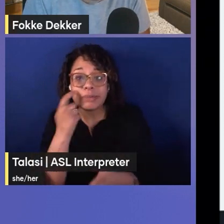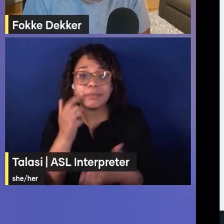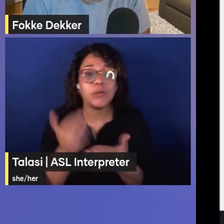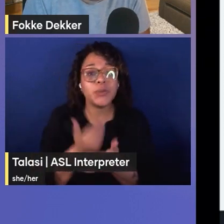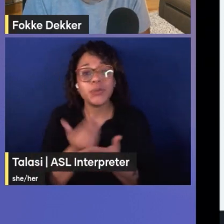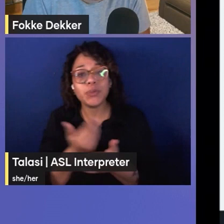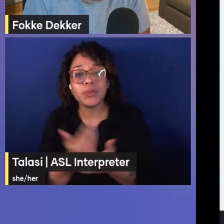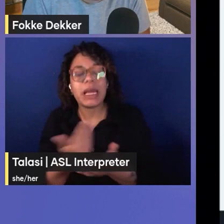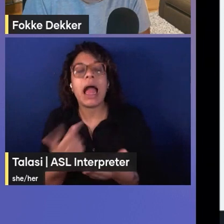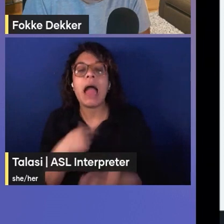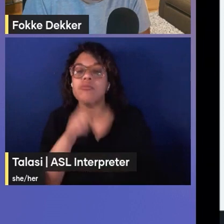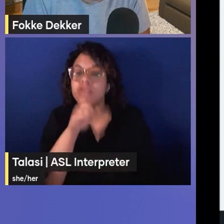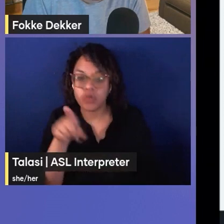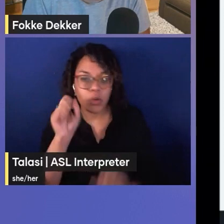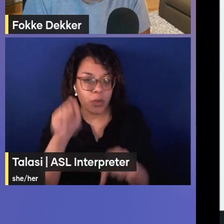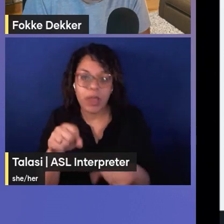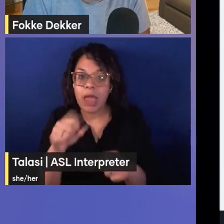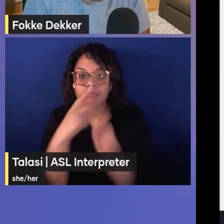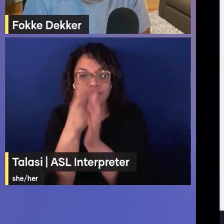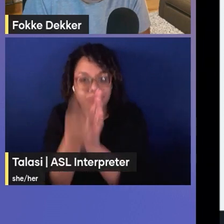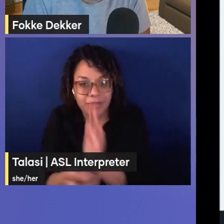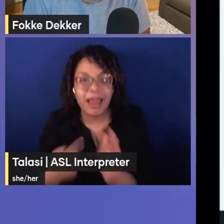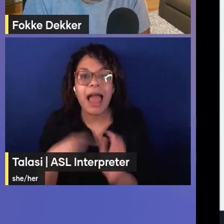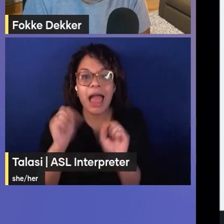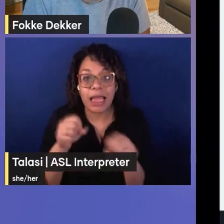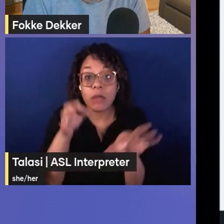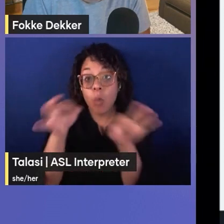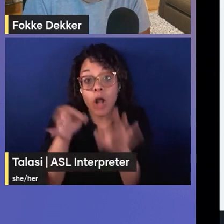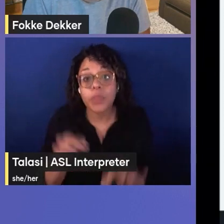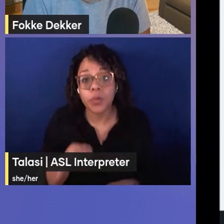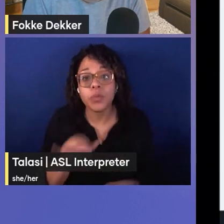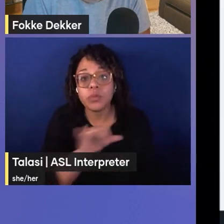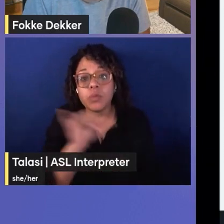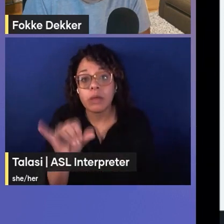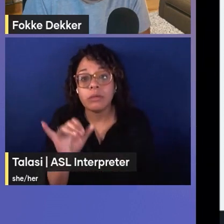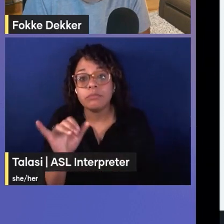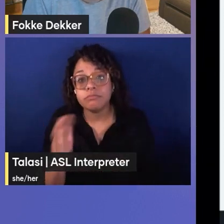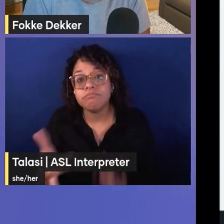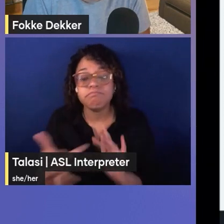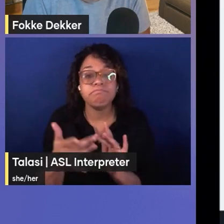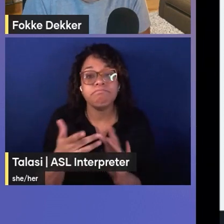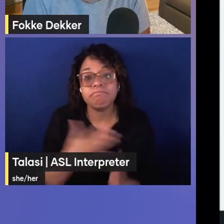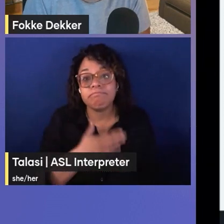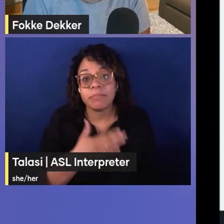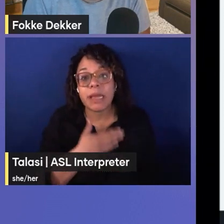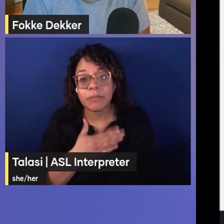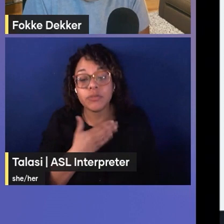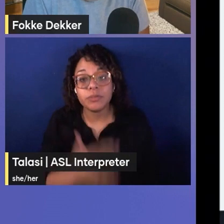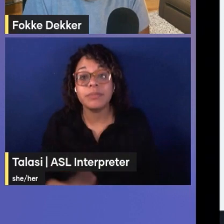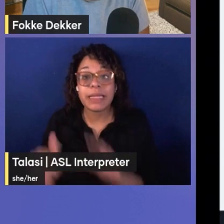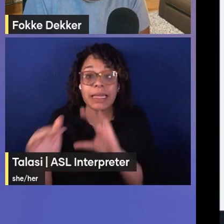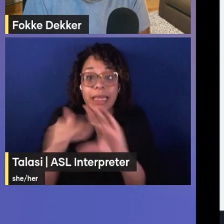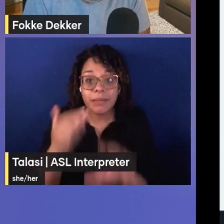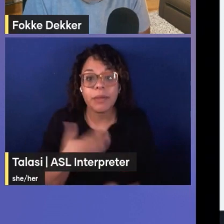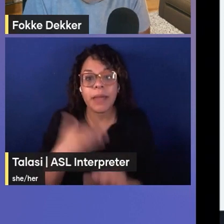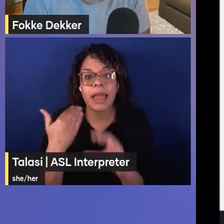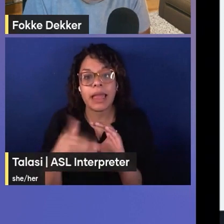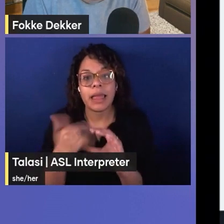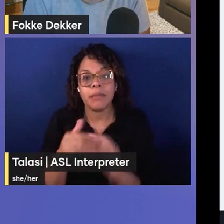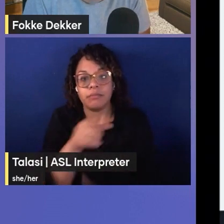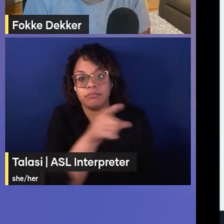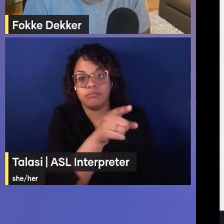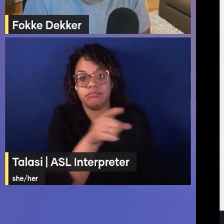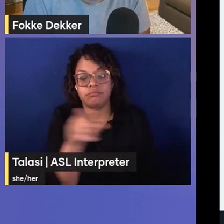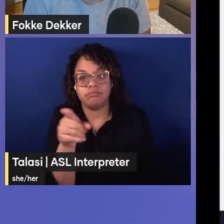pretty sure you can just dive in, and I can give you a little bit of a walkthrough as well if needed. I'm more than happy. So email me at my email address that's shown